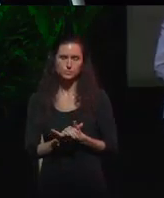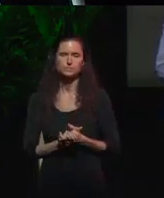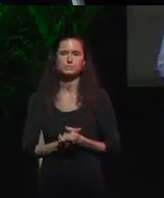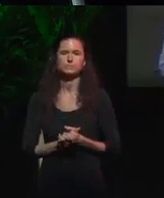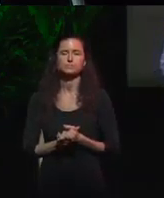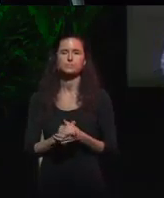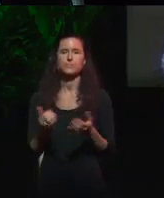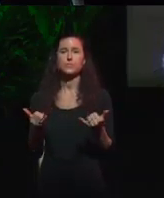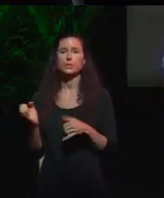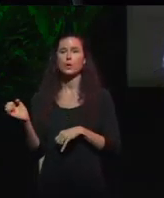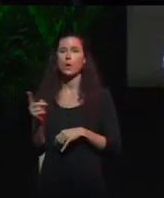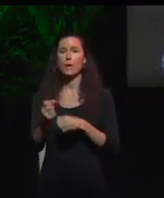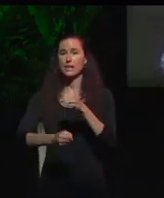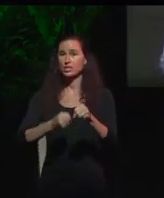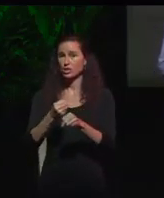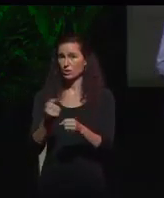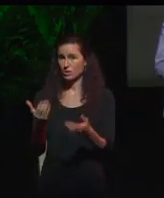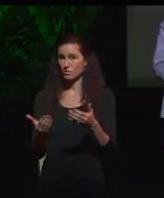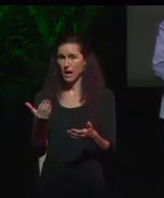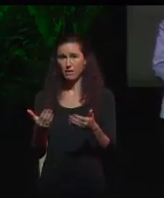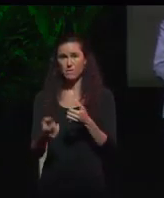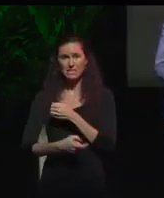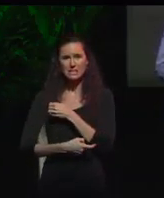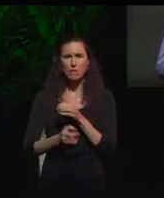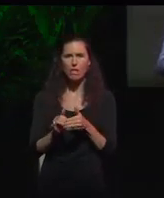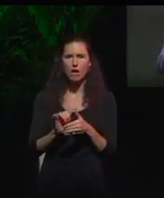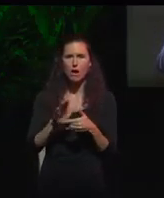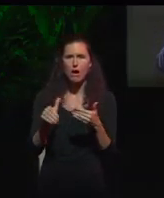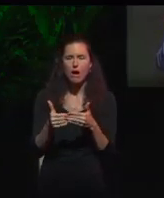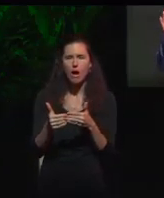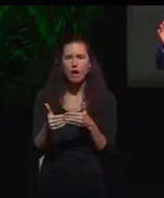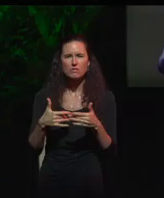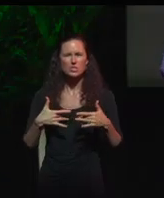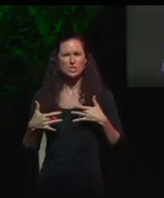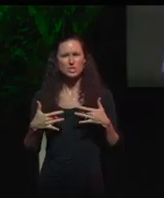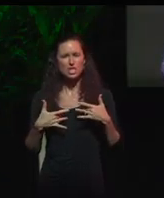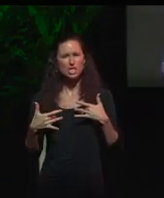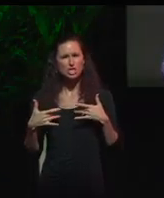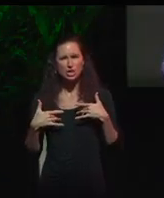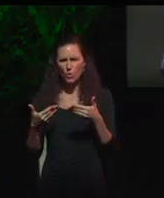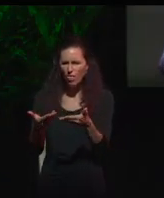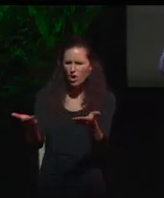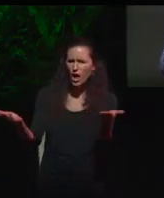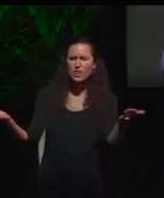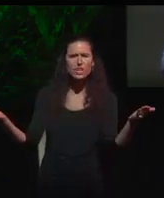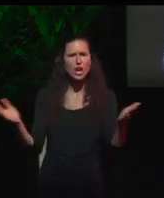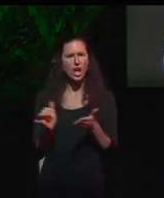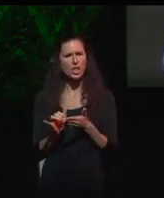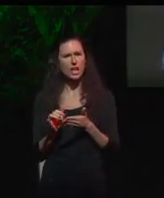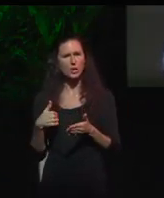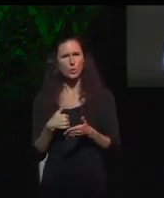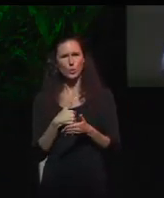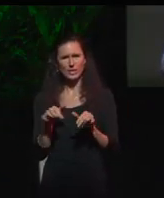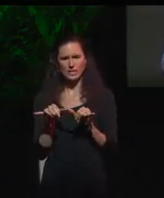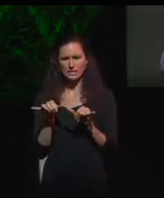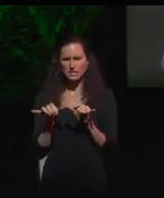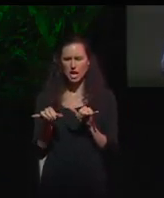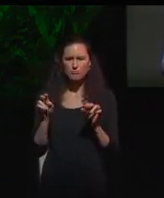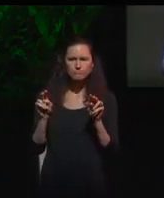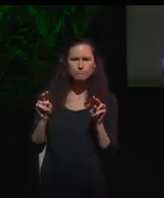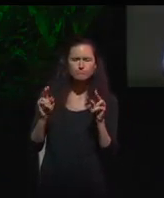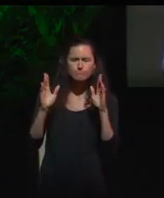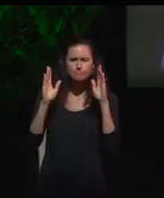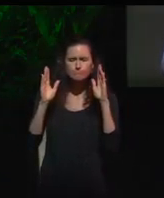As we return this year, there may be a temptation to say that all of those concerns are out there, and that we can stay plugged into them in